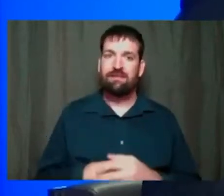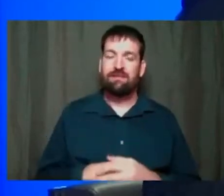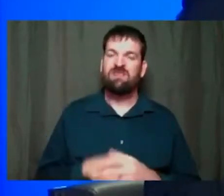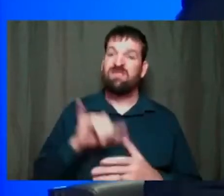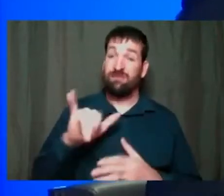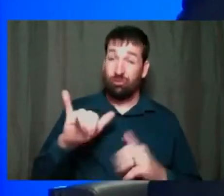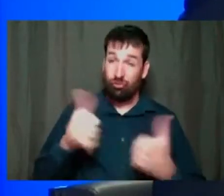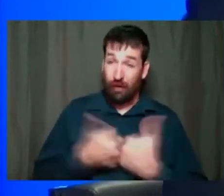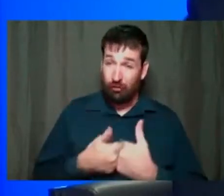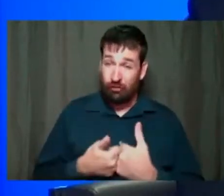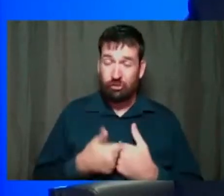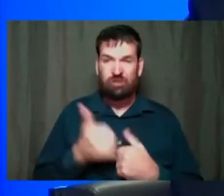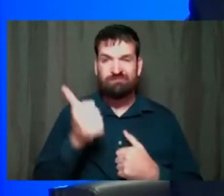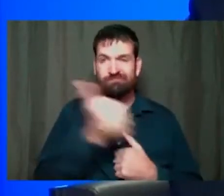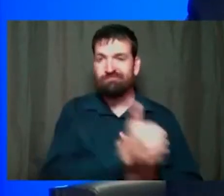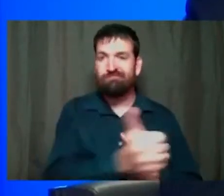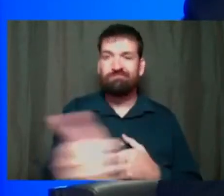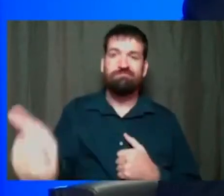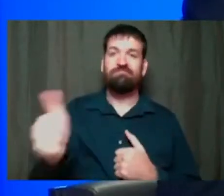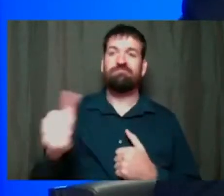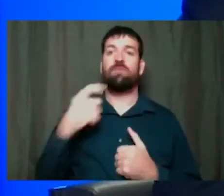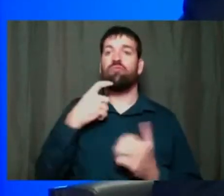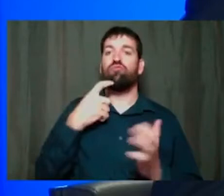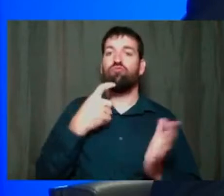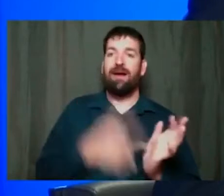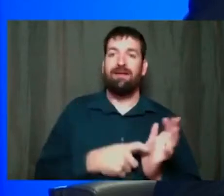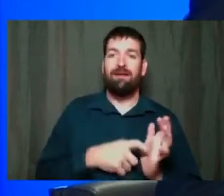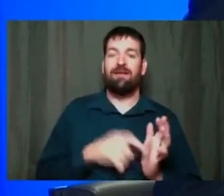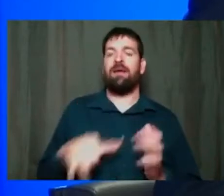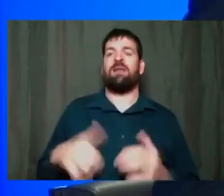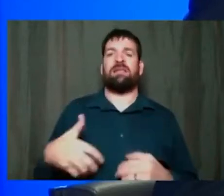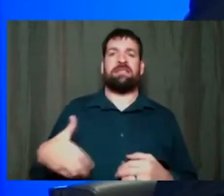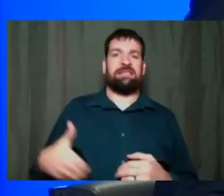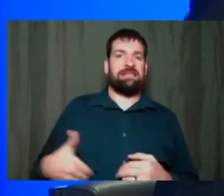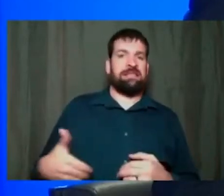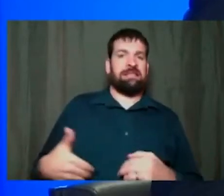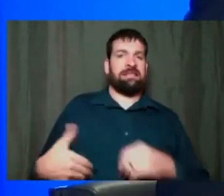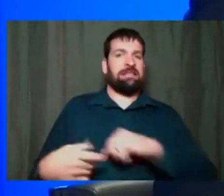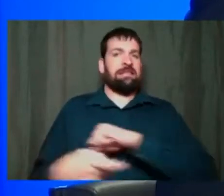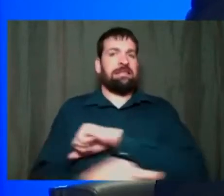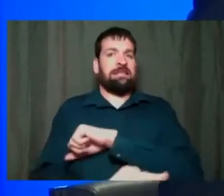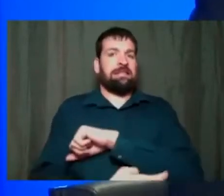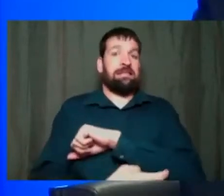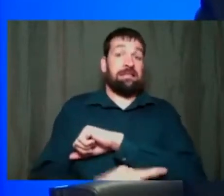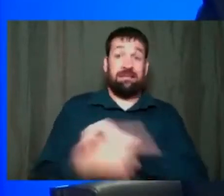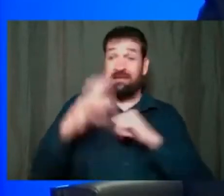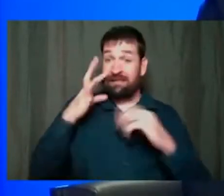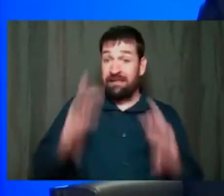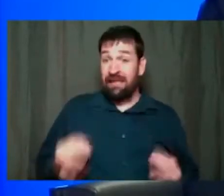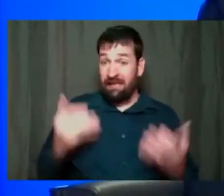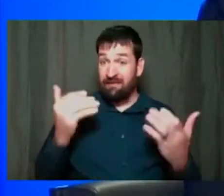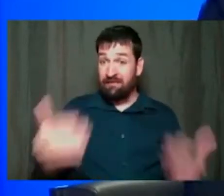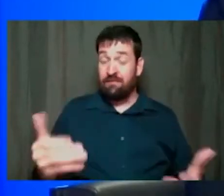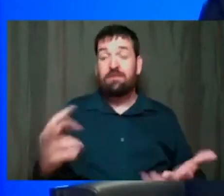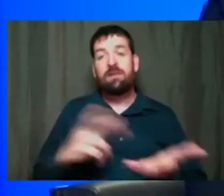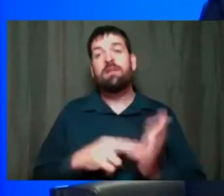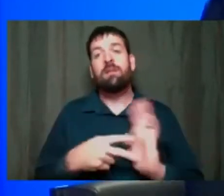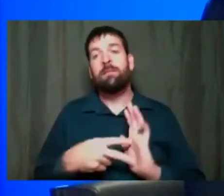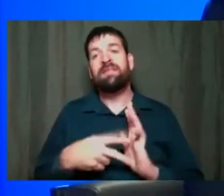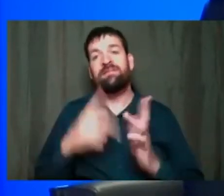you to recognize that urge. And if you choose to indulge it, know that you're making a choice to rob yourself of